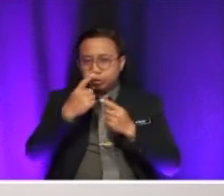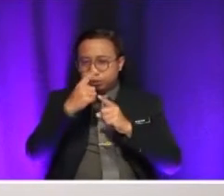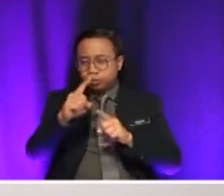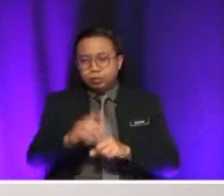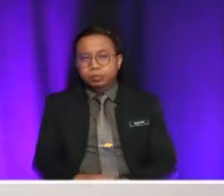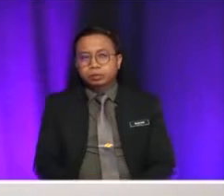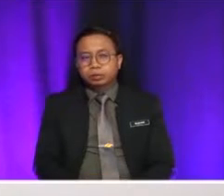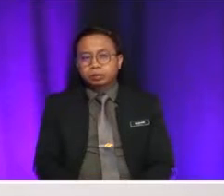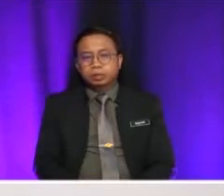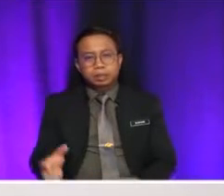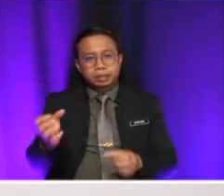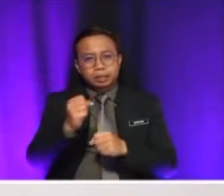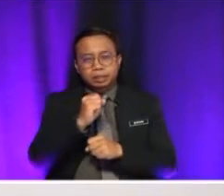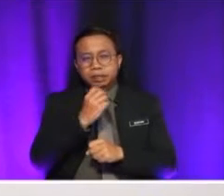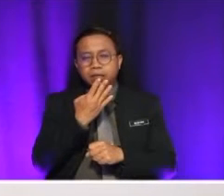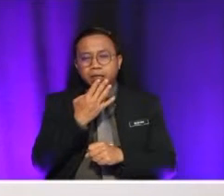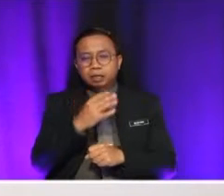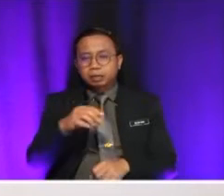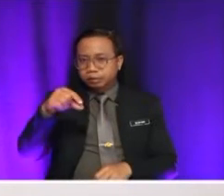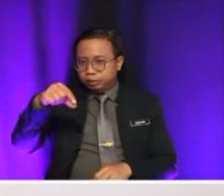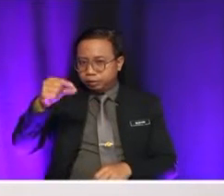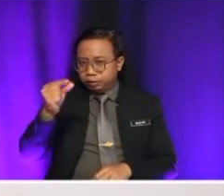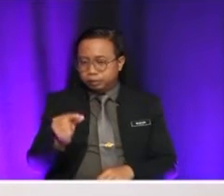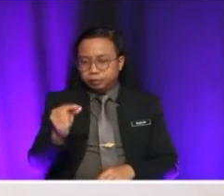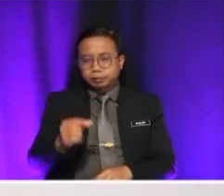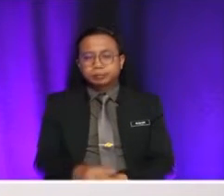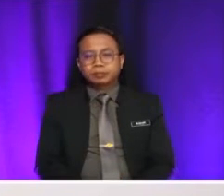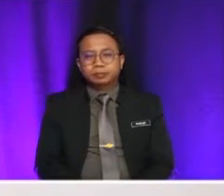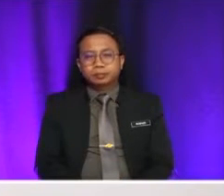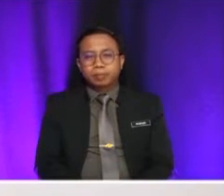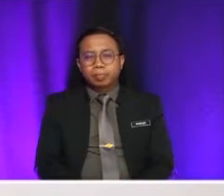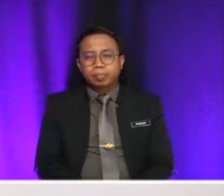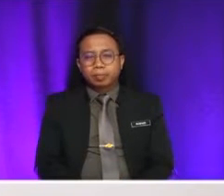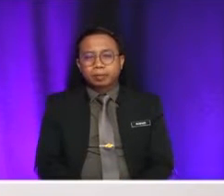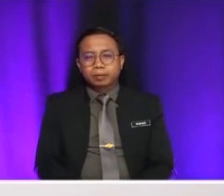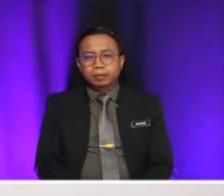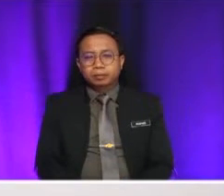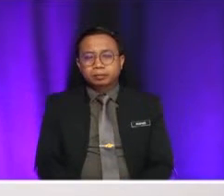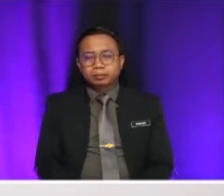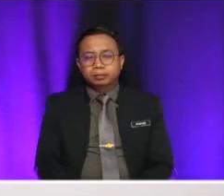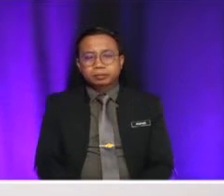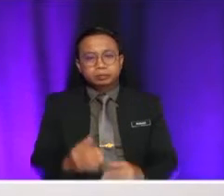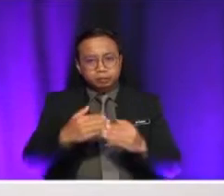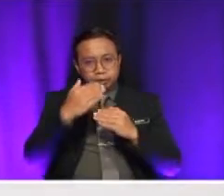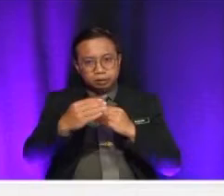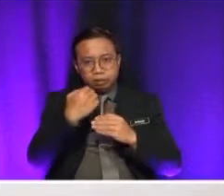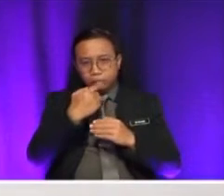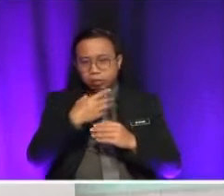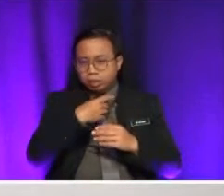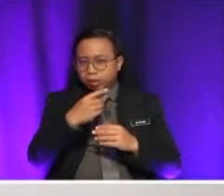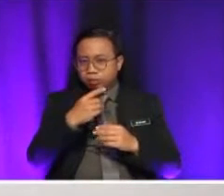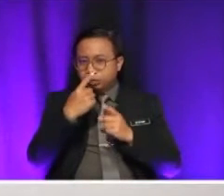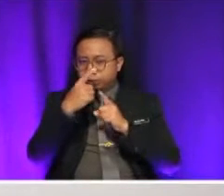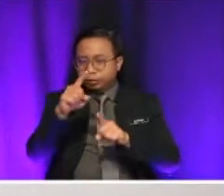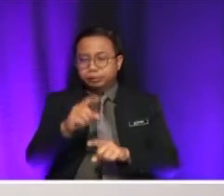Okay, so you get your colored sticks now. All right, good job, Puyi. Okay, Puyi's is red. All right, Red. so next, okay, who would like to go for the next